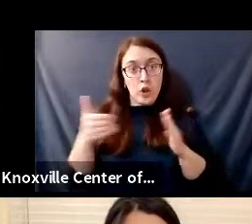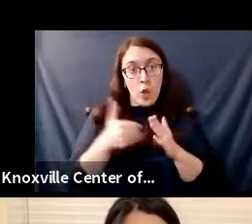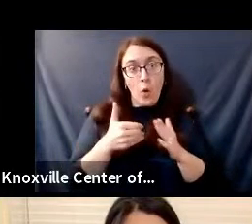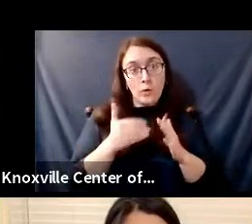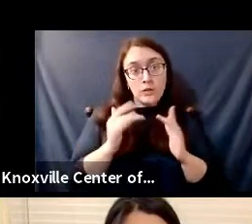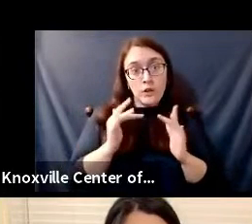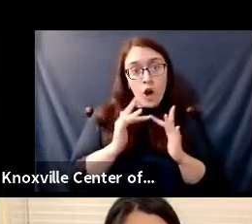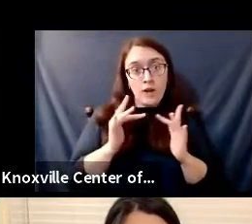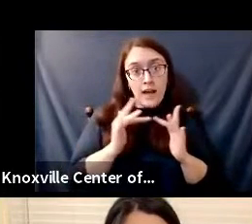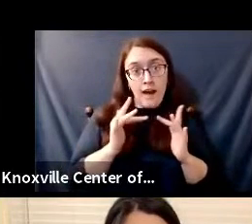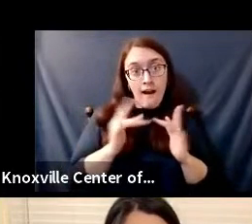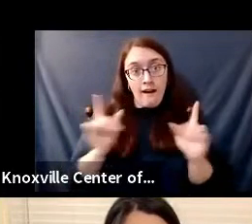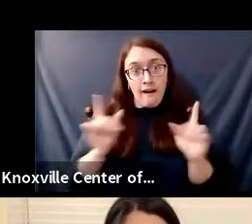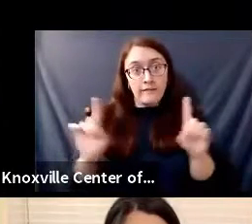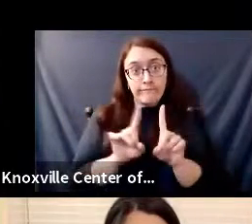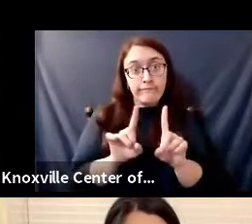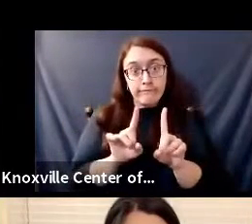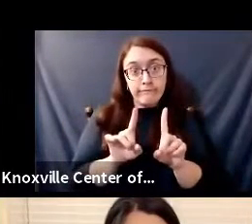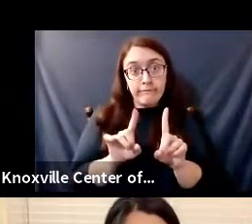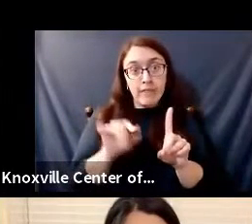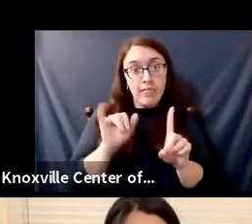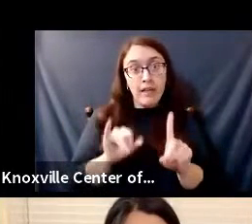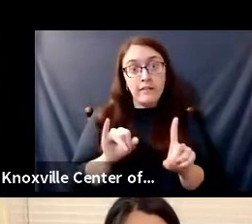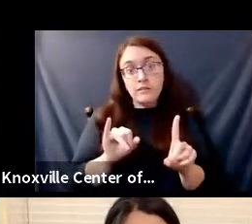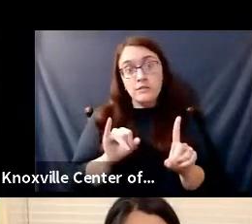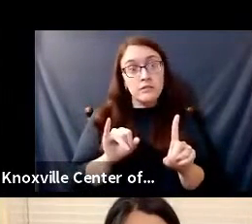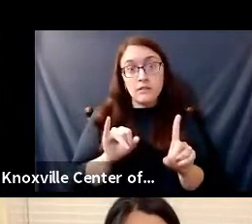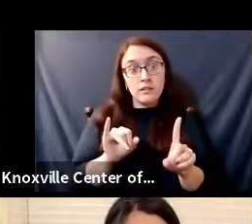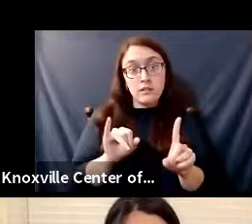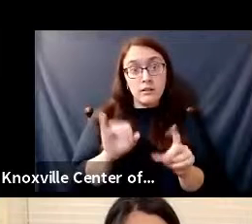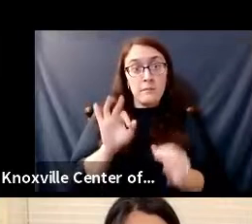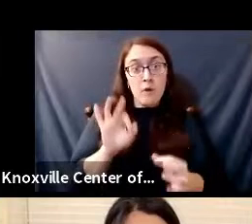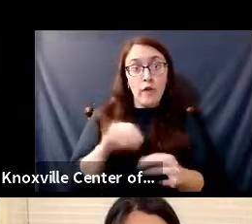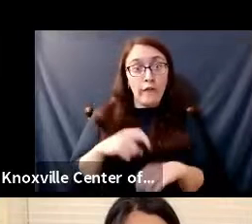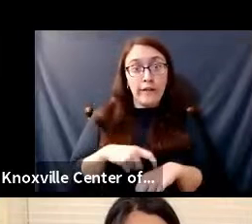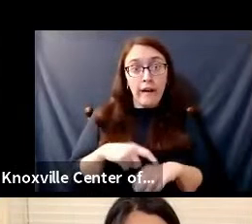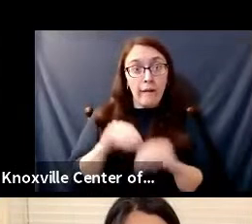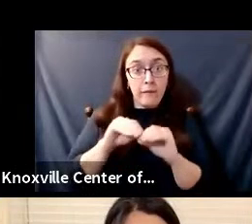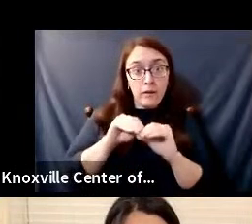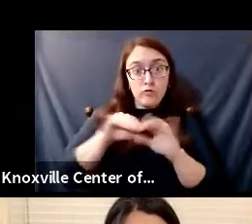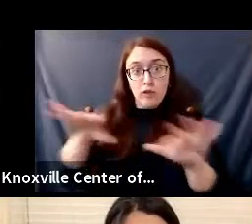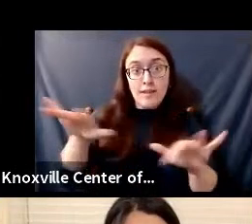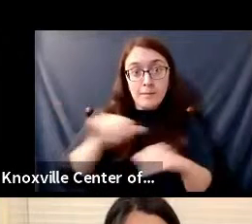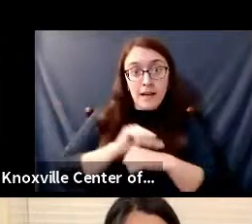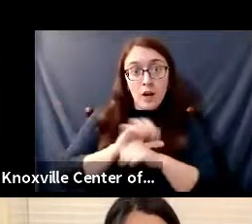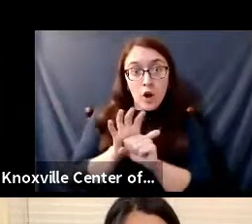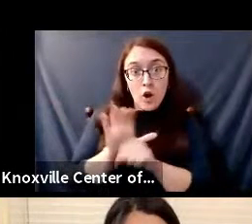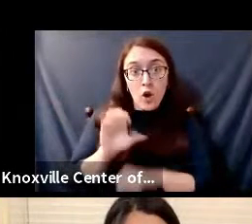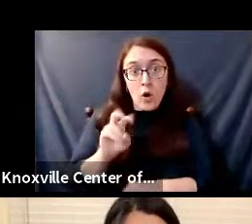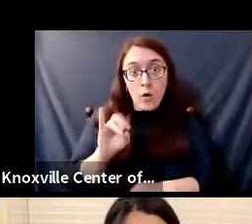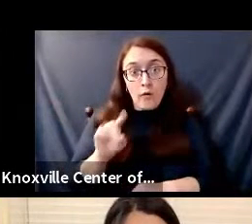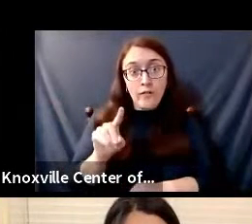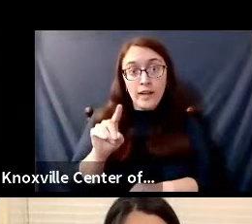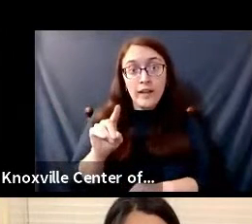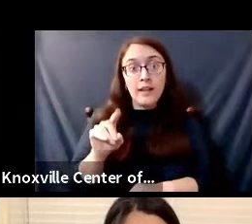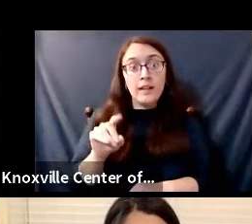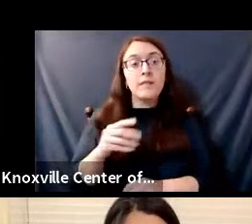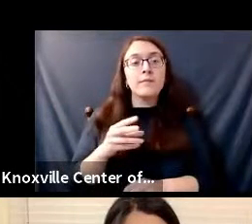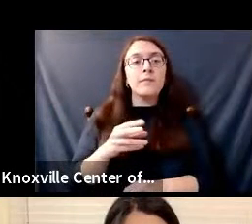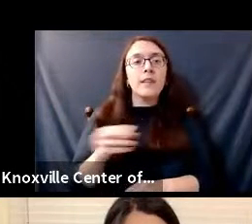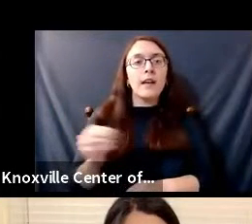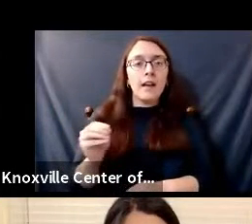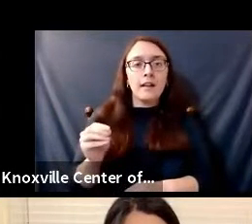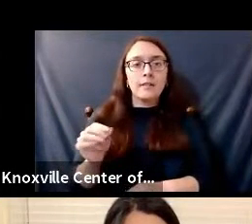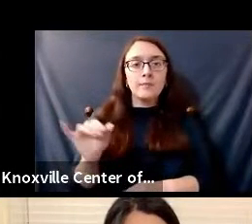And that is absolutely prime time to potentially transmit COVID if you're not with a household contact. And the other